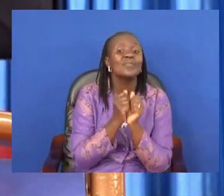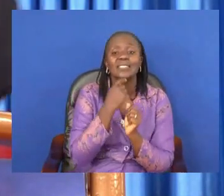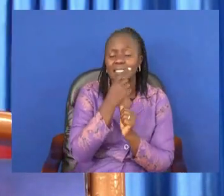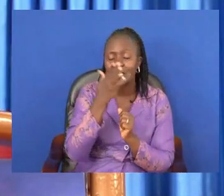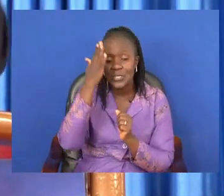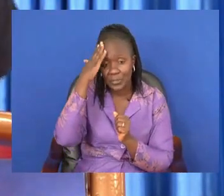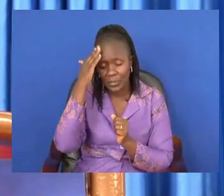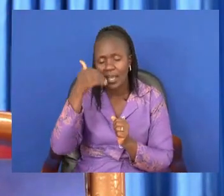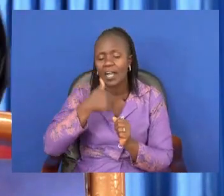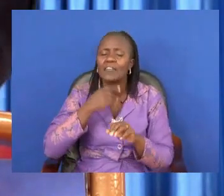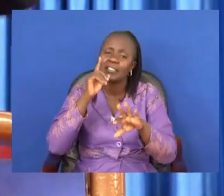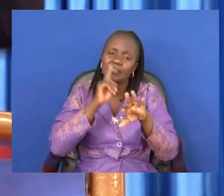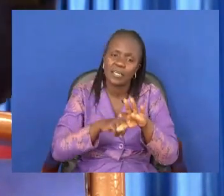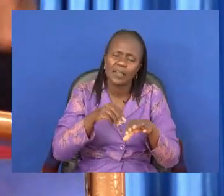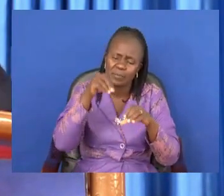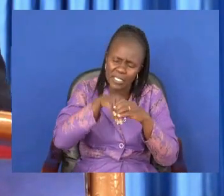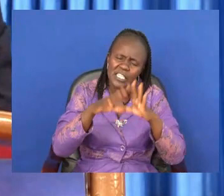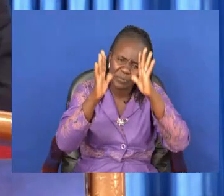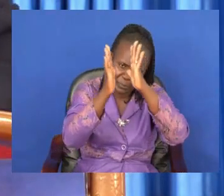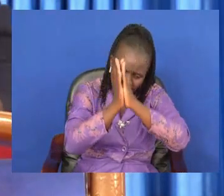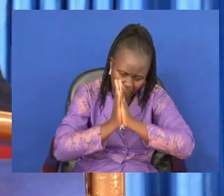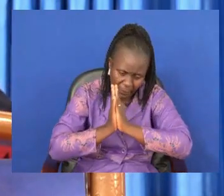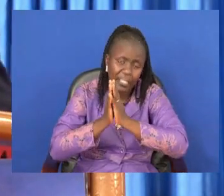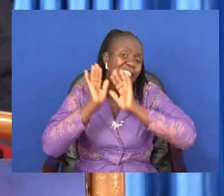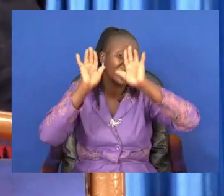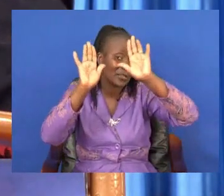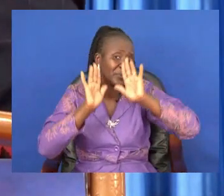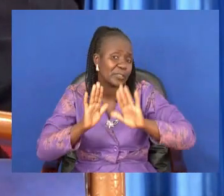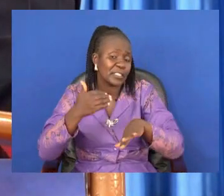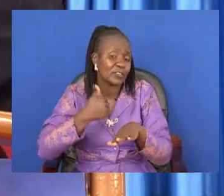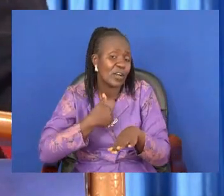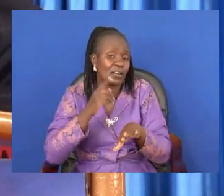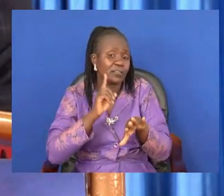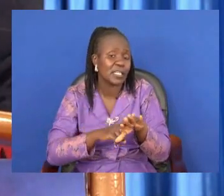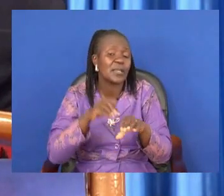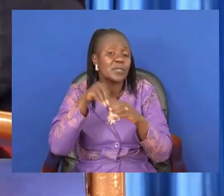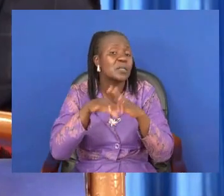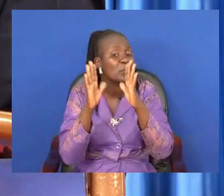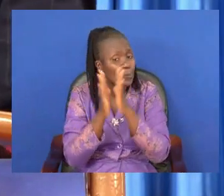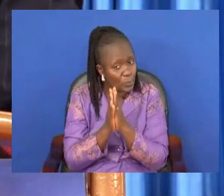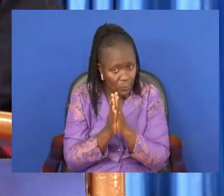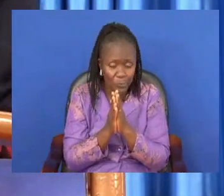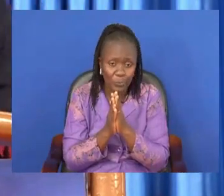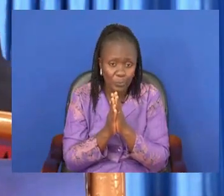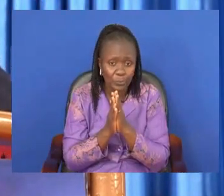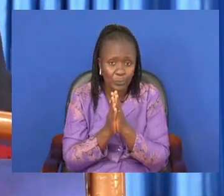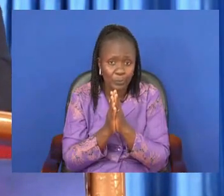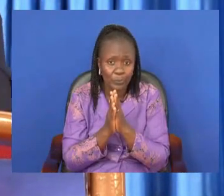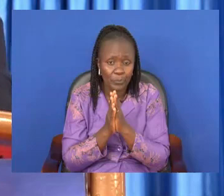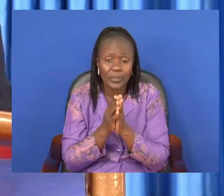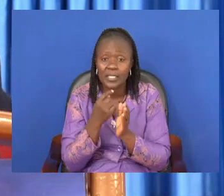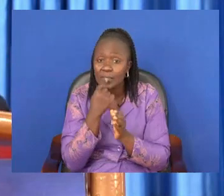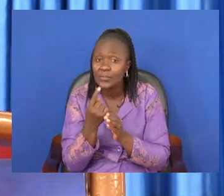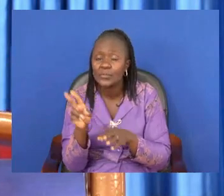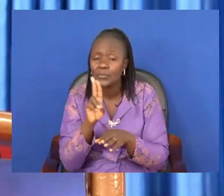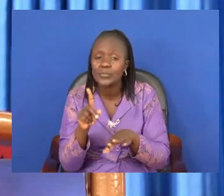he was spending time in prayer. It is important to spend in prayer. Spend your time in prayer. And as you